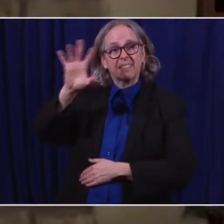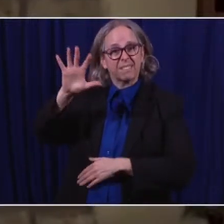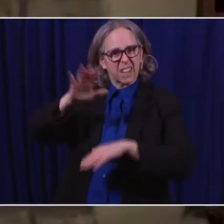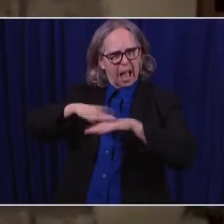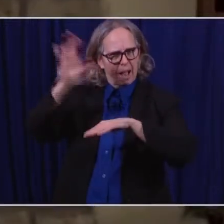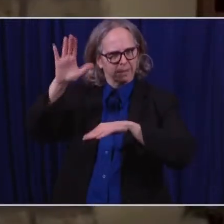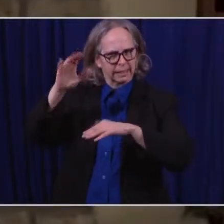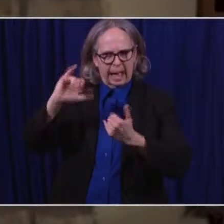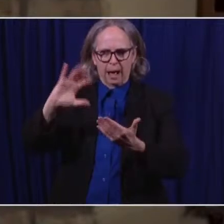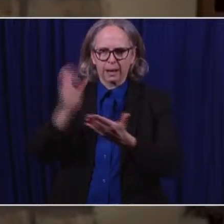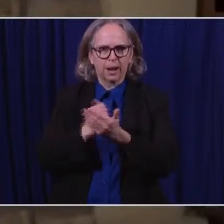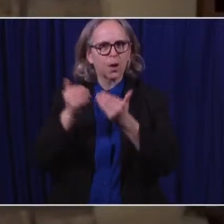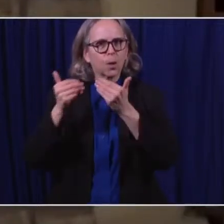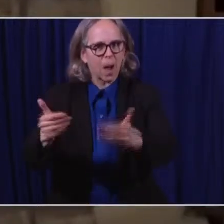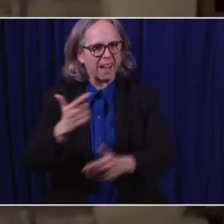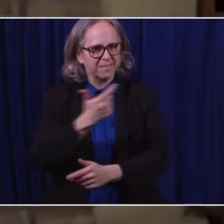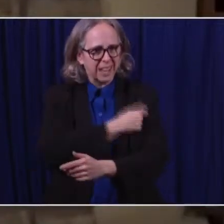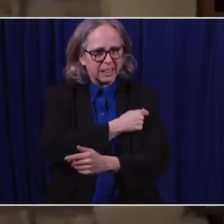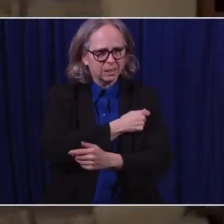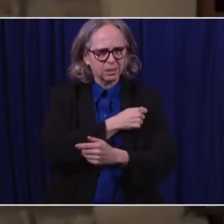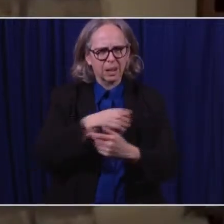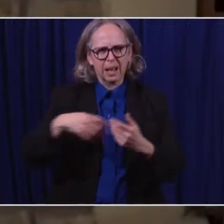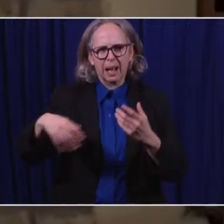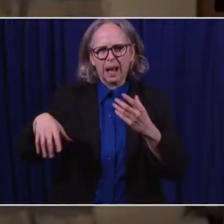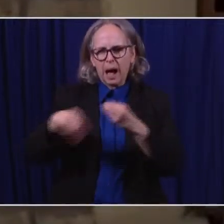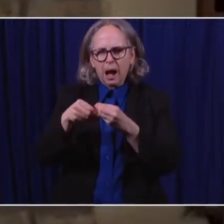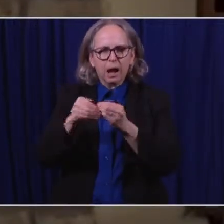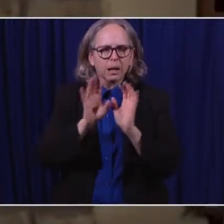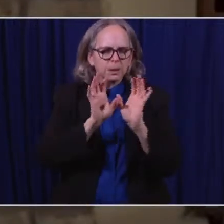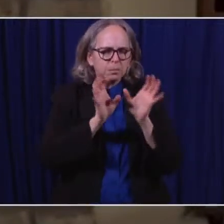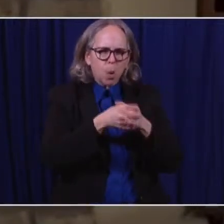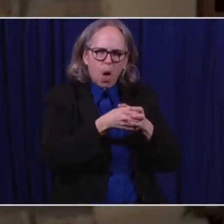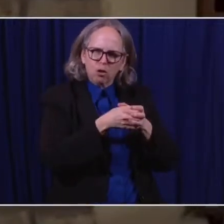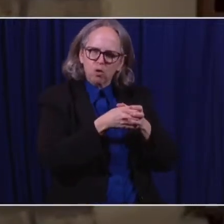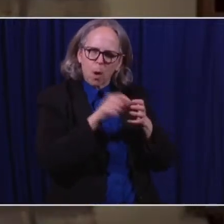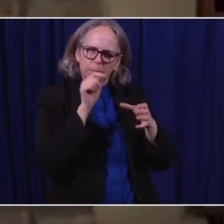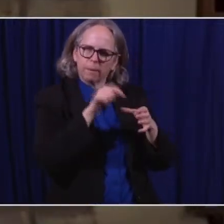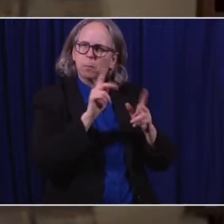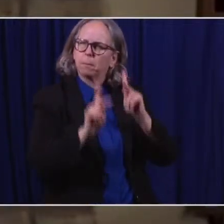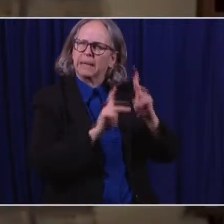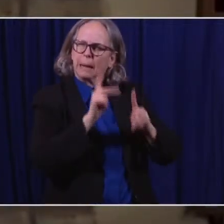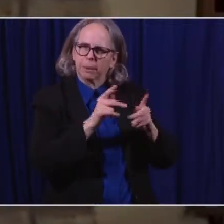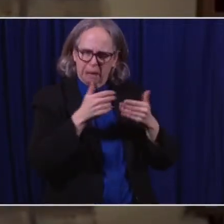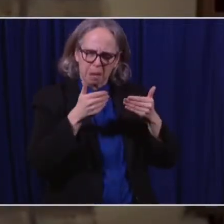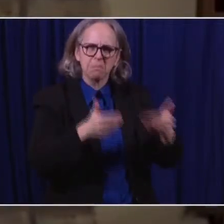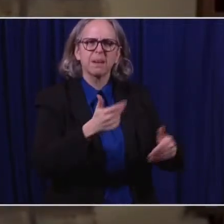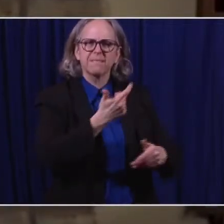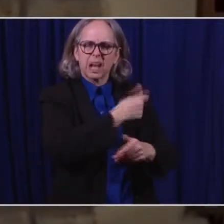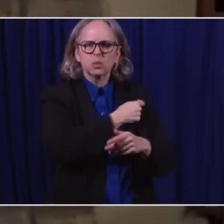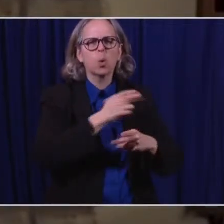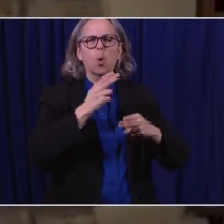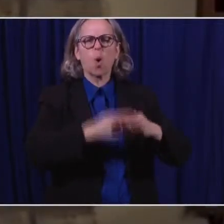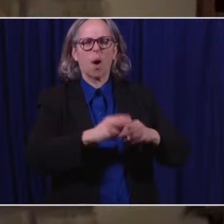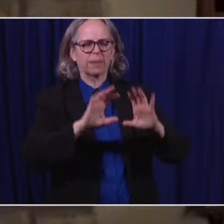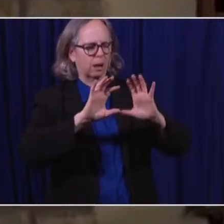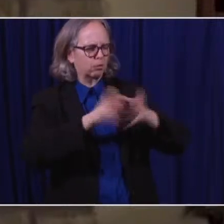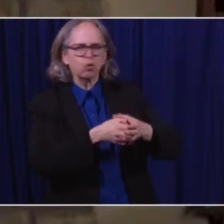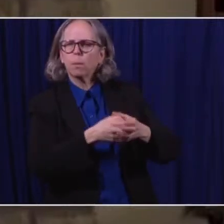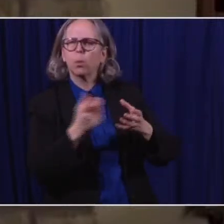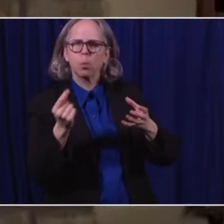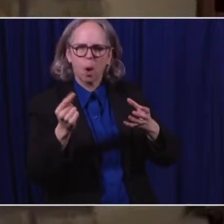and also a small group who we've defined this group before, but it's a relatively small